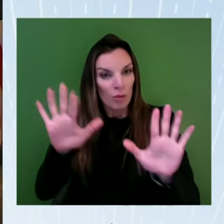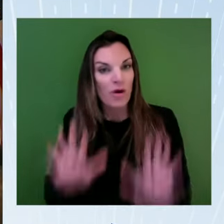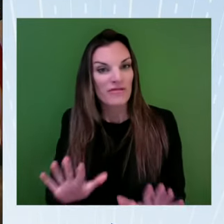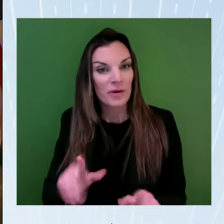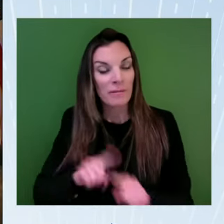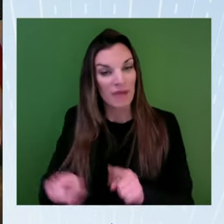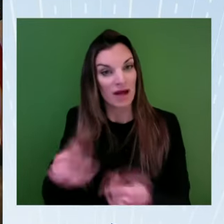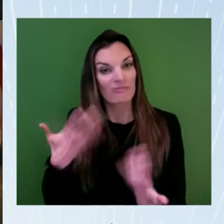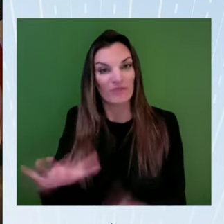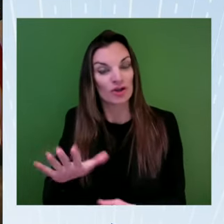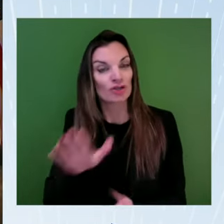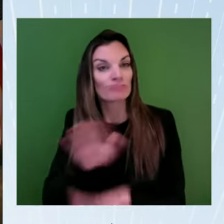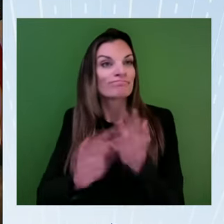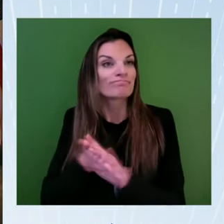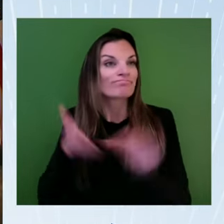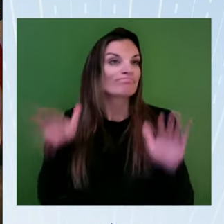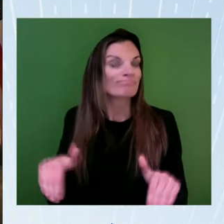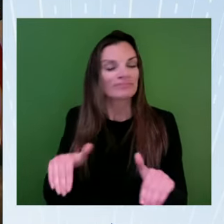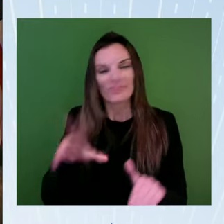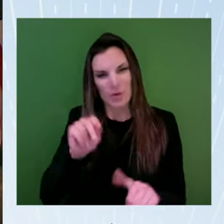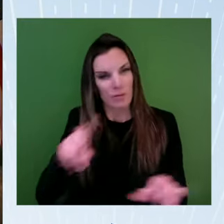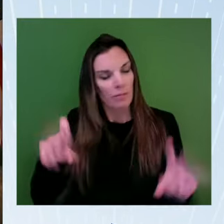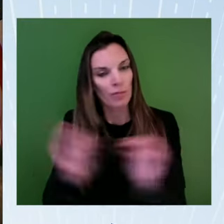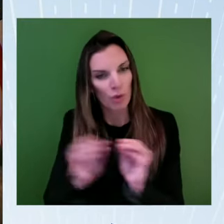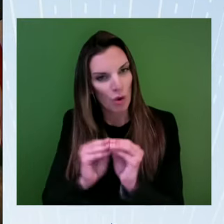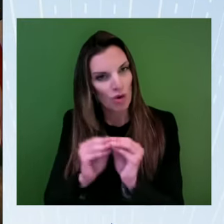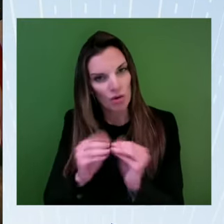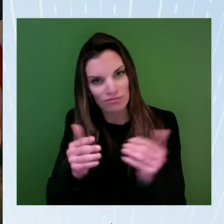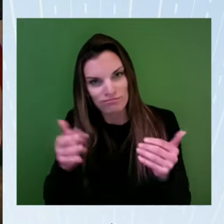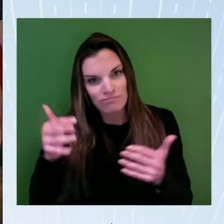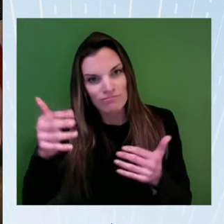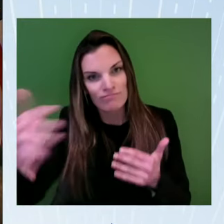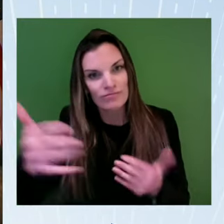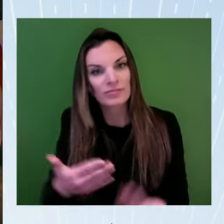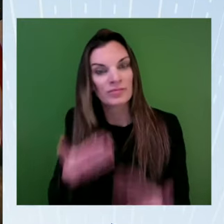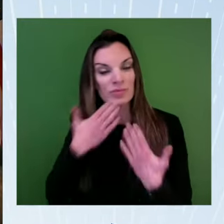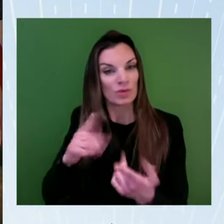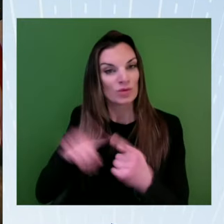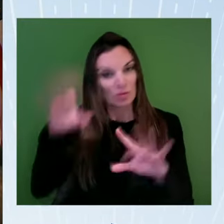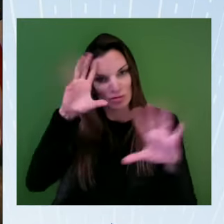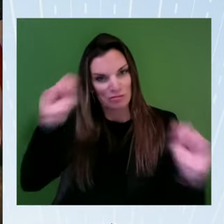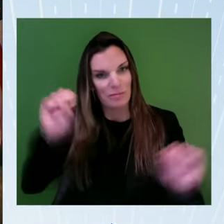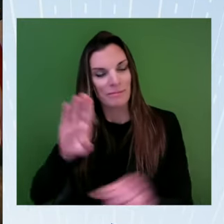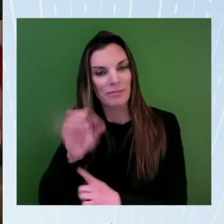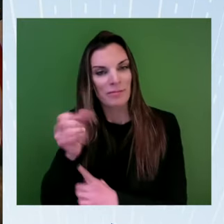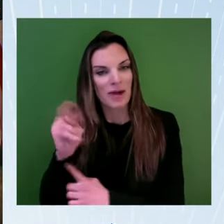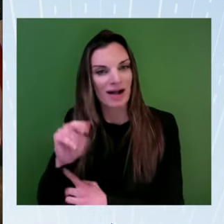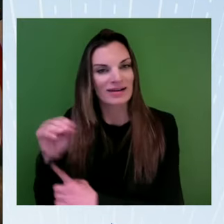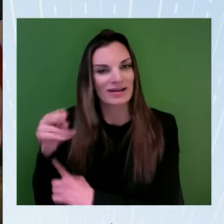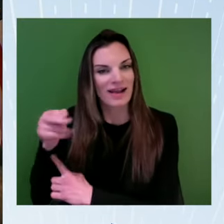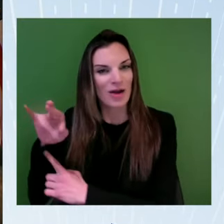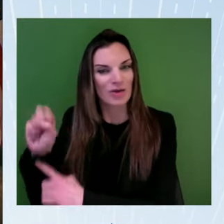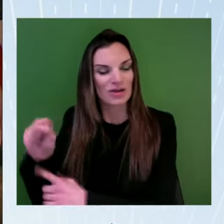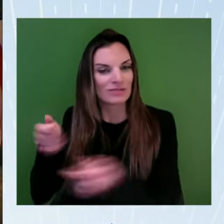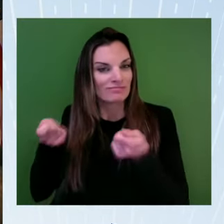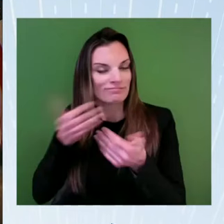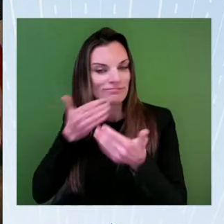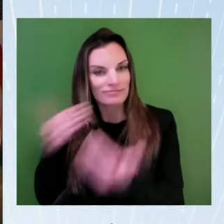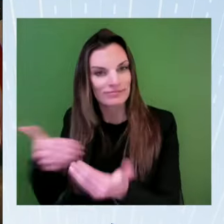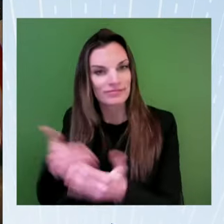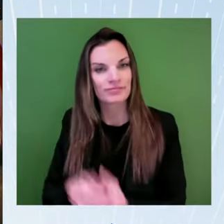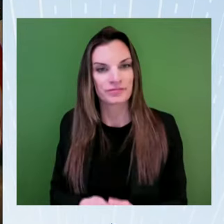this bill and other actions by the Biden-Harris administration, healthcare providers across the nation can